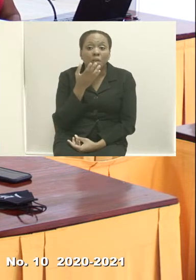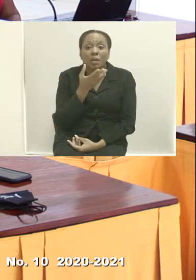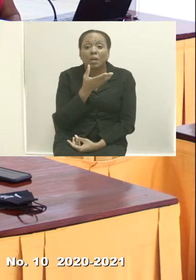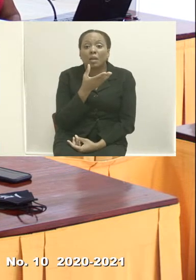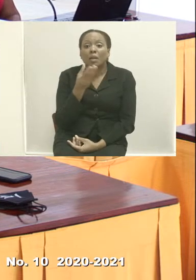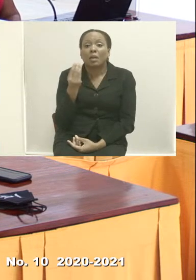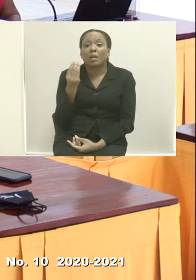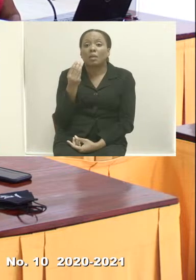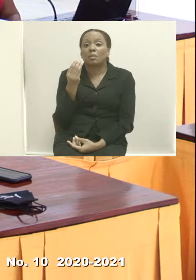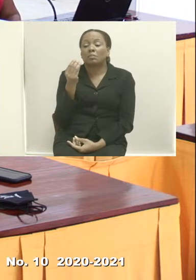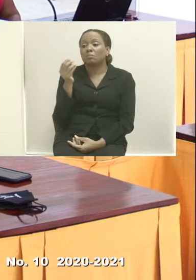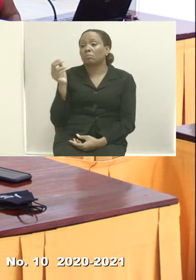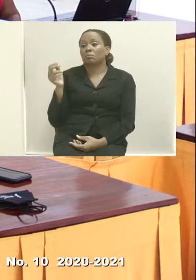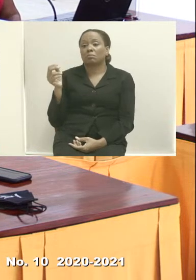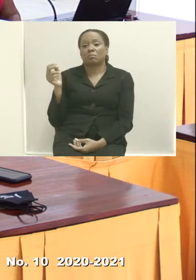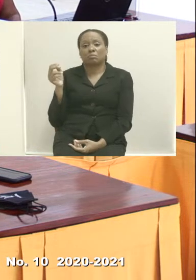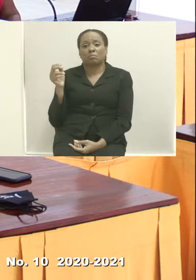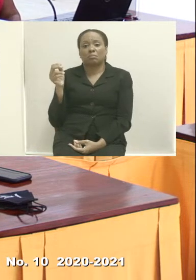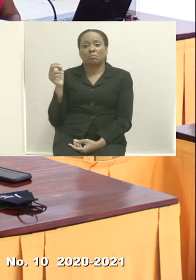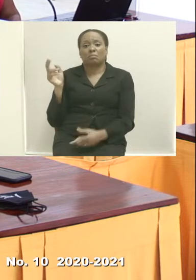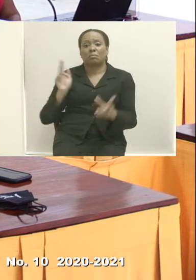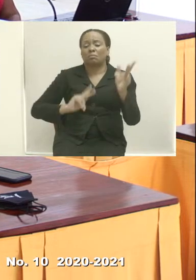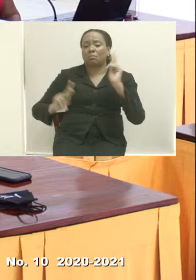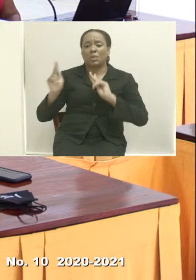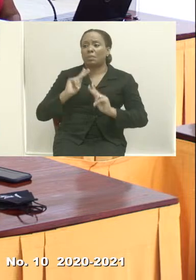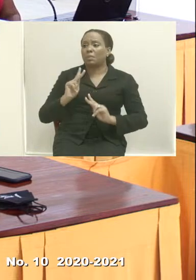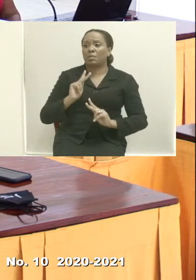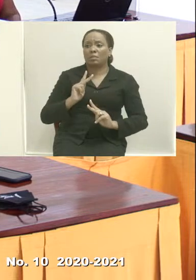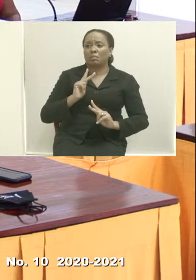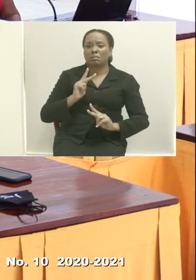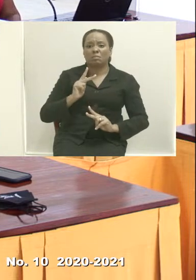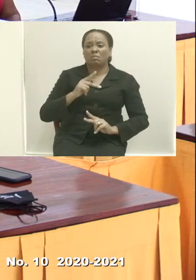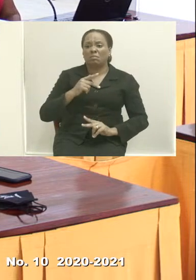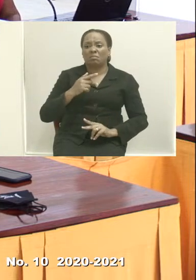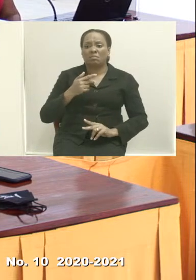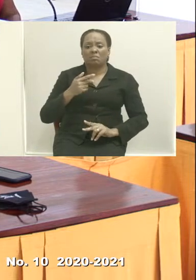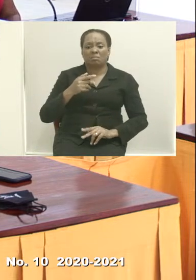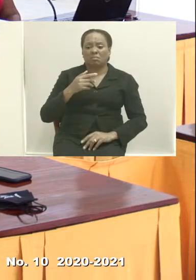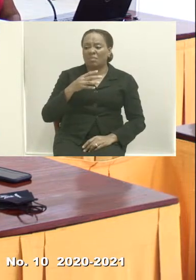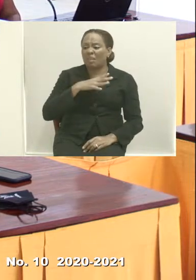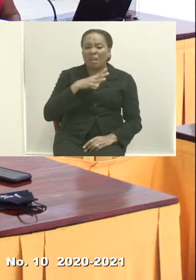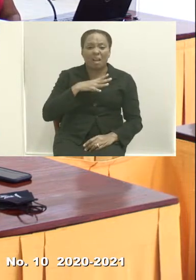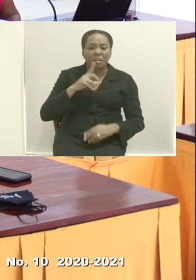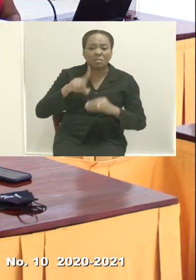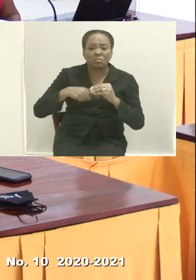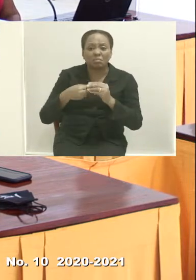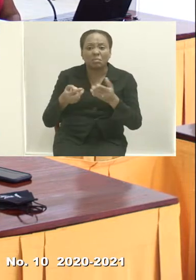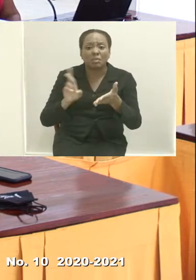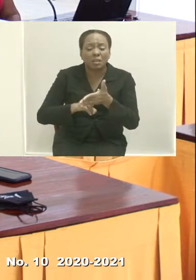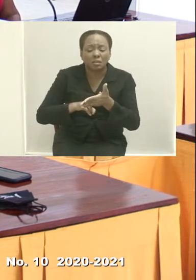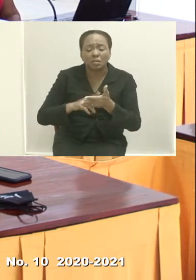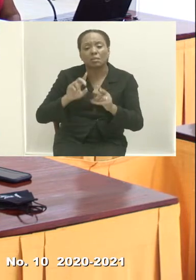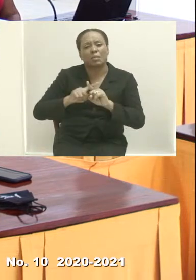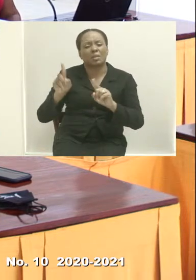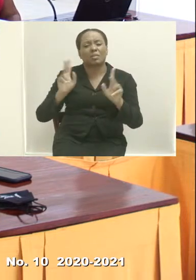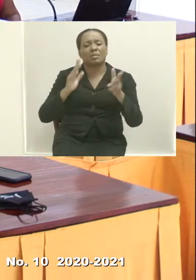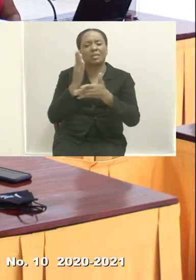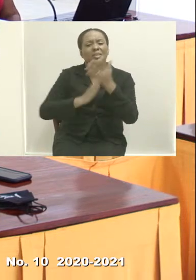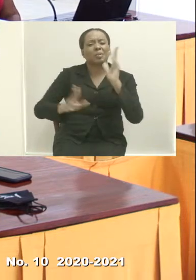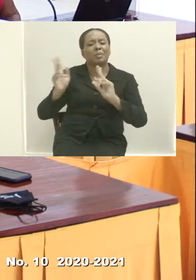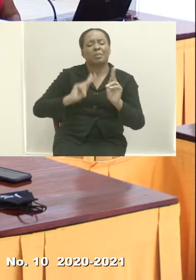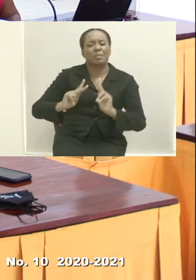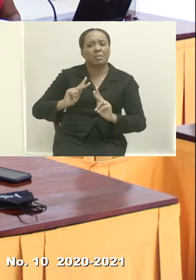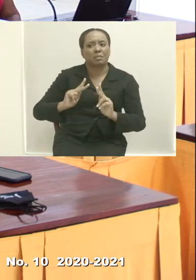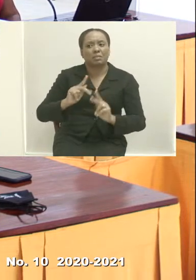to the idea of registering. I think there's a lot of uncertainty about it. There's a lot of, again, perhaps a lack of knowledge in